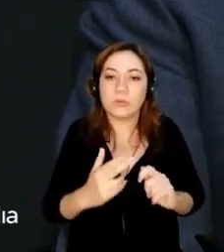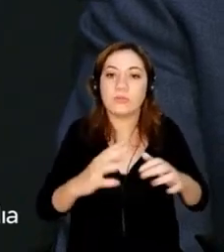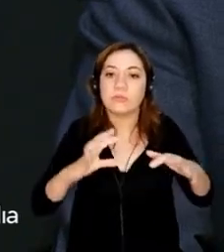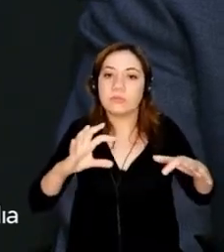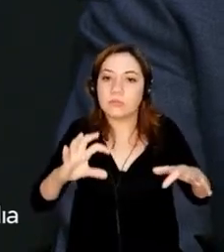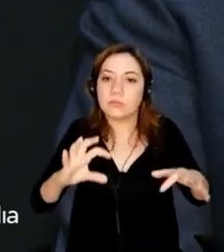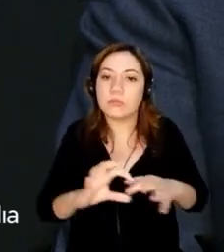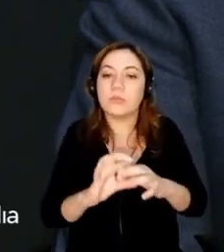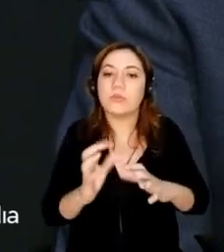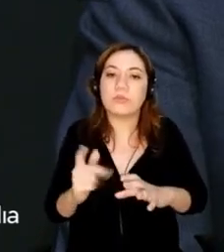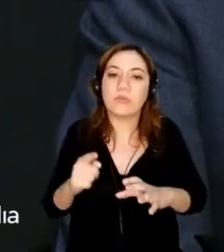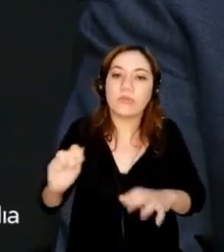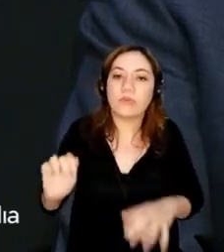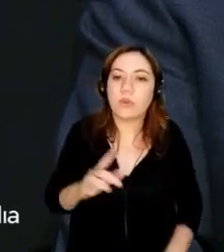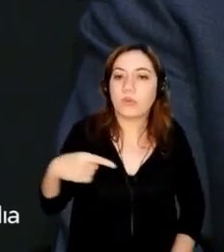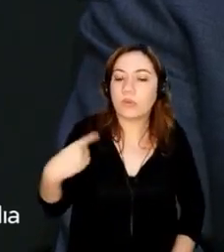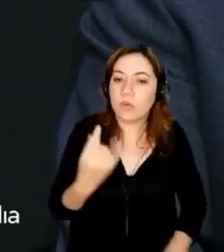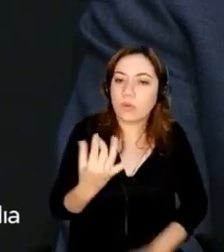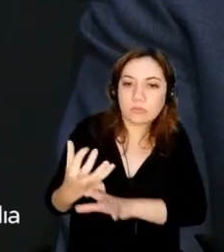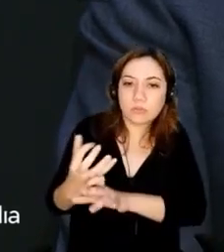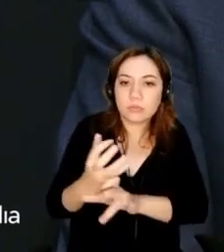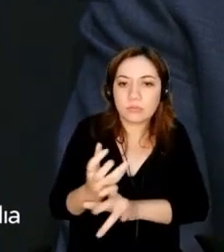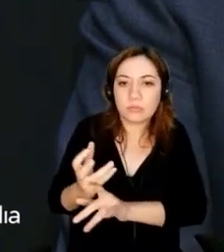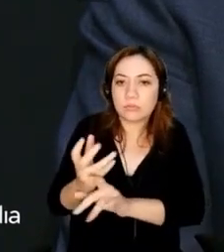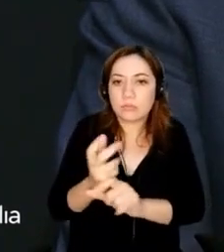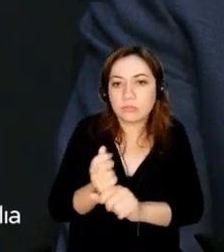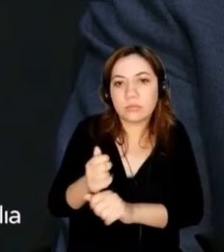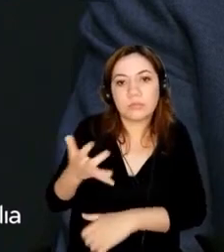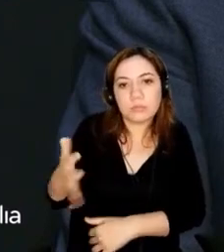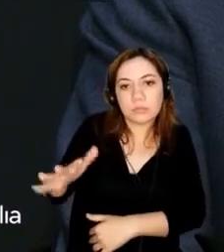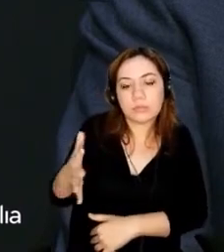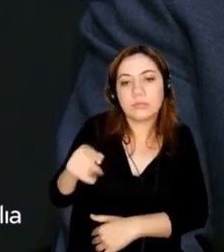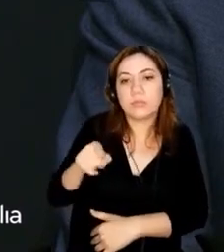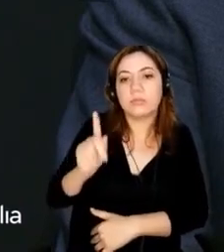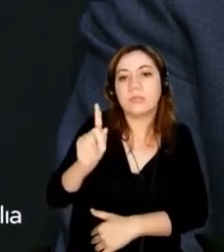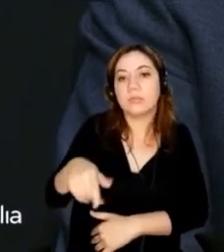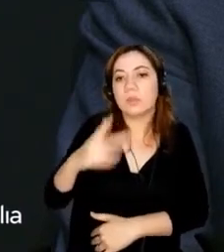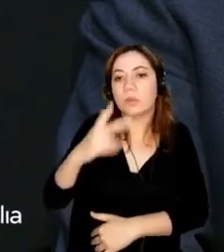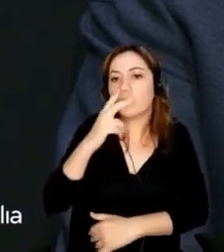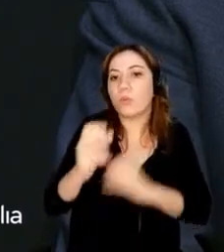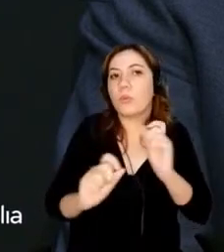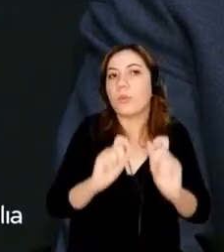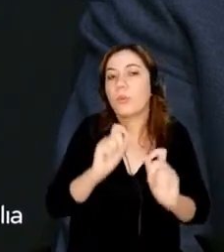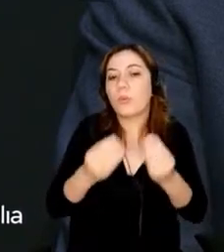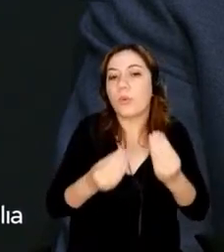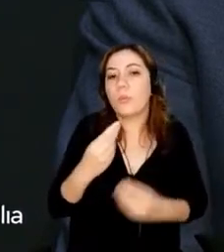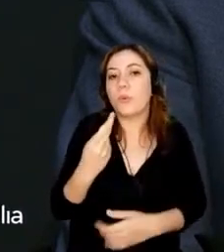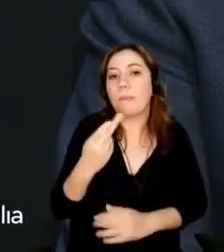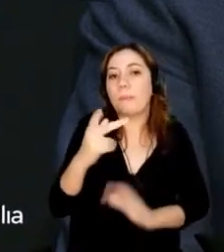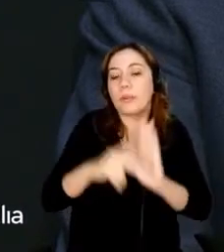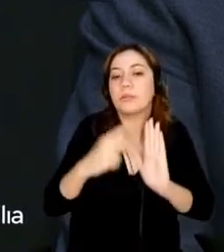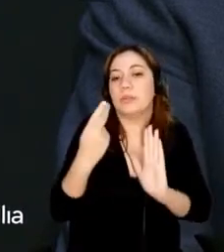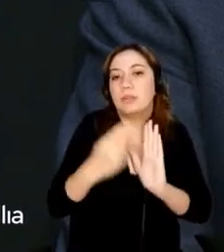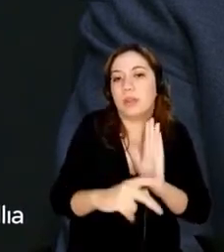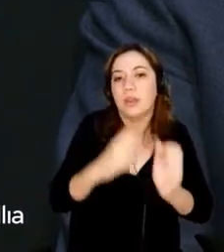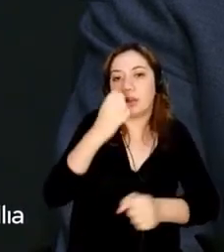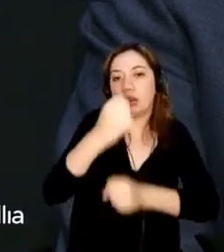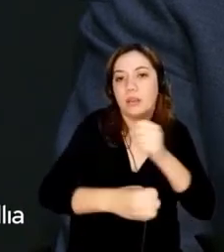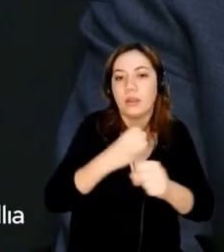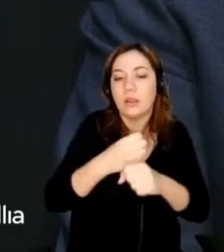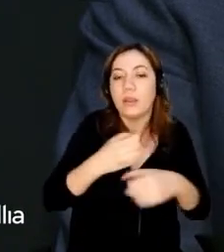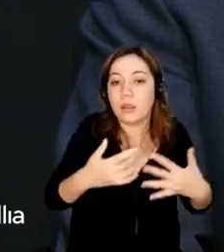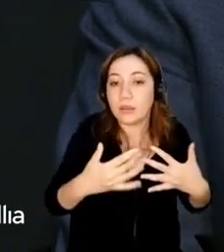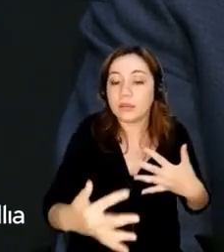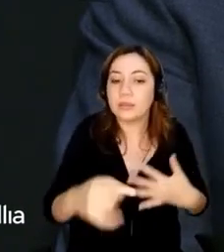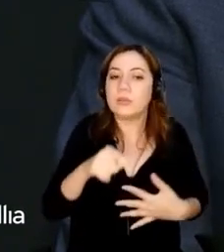in terms of like actually taking out of his plan for the following year. So it puts a lot of pressure on, and it's